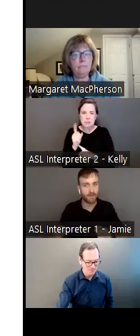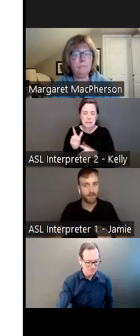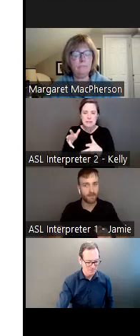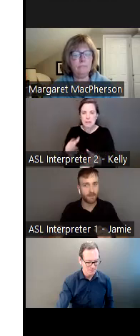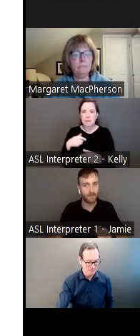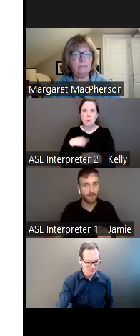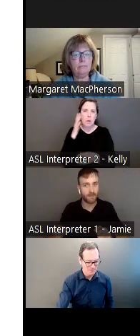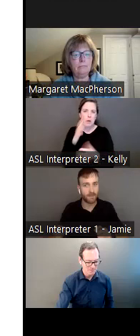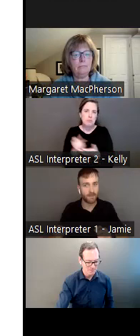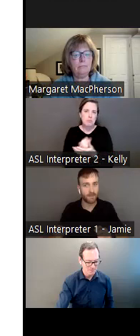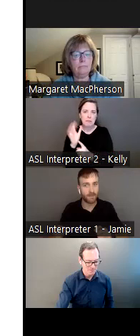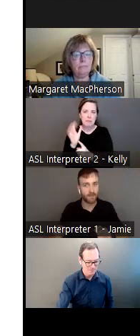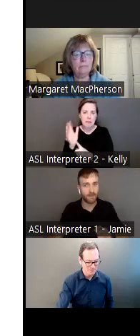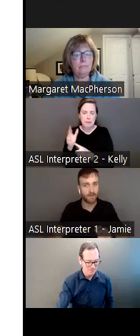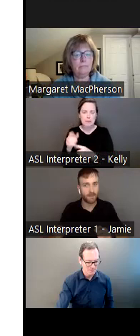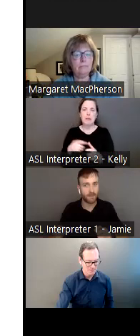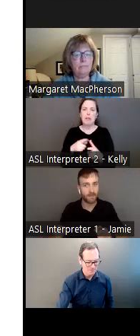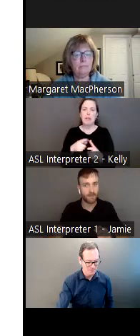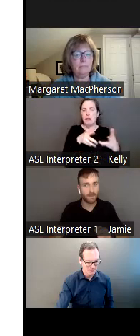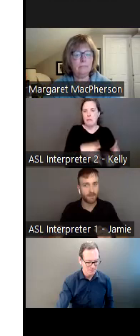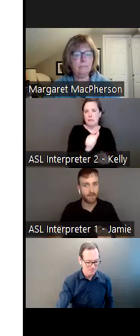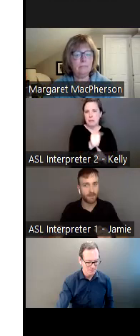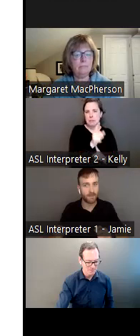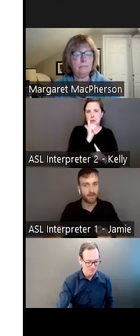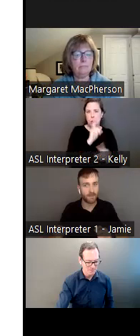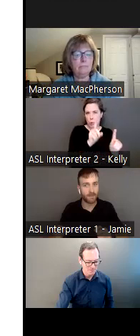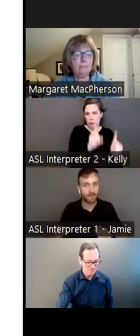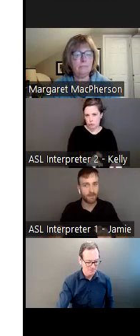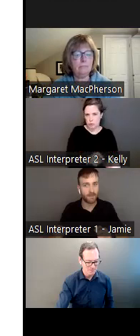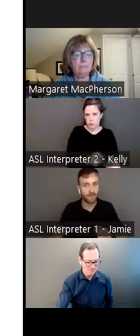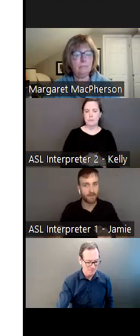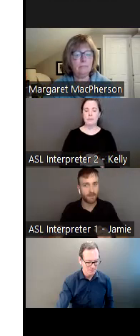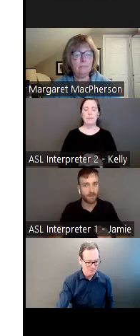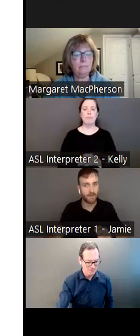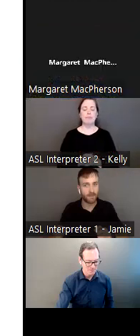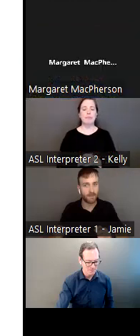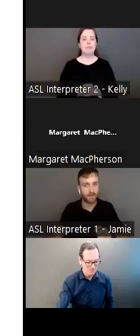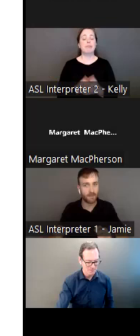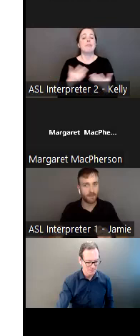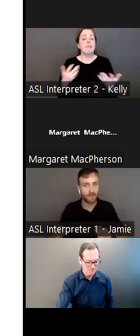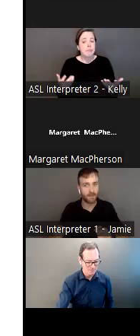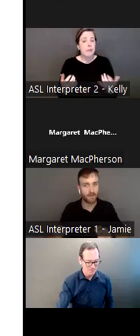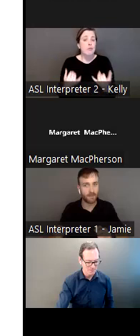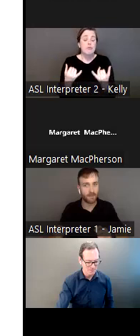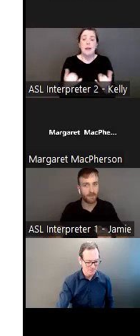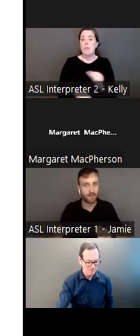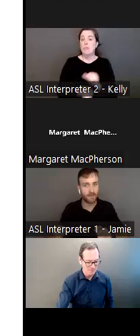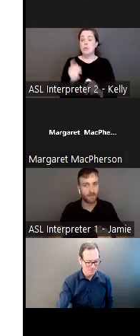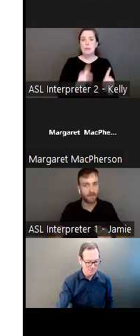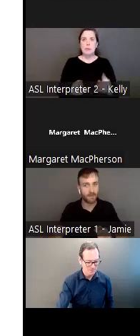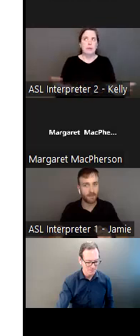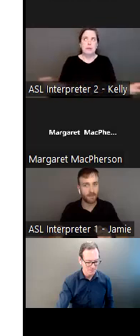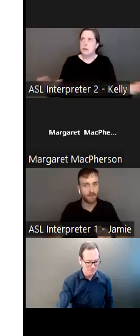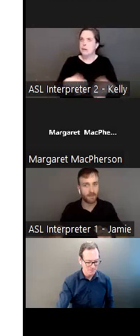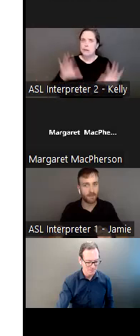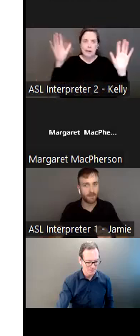so, and then leave about 10 minutes for questions. But people at this point usually say, okay, well, how do I start? How do I be that intervention? How do